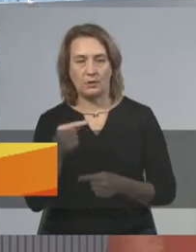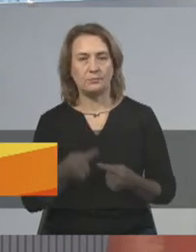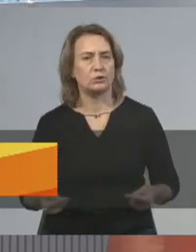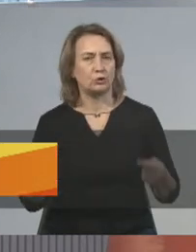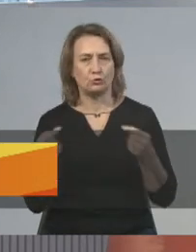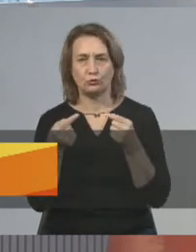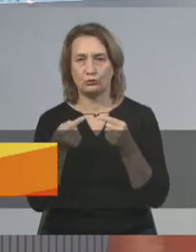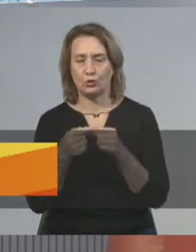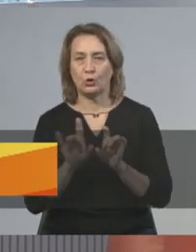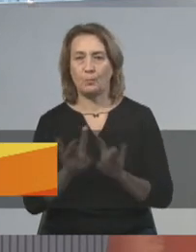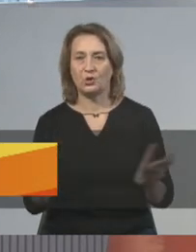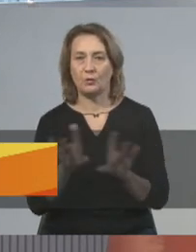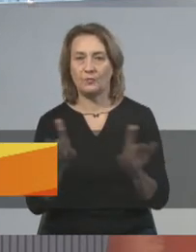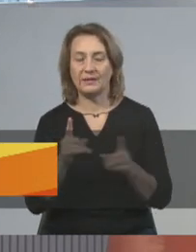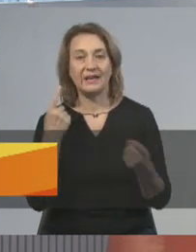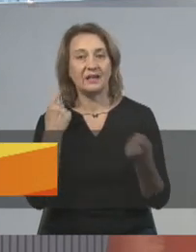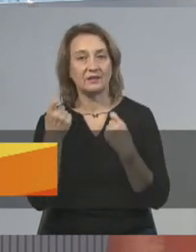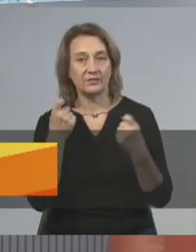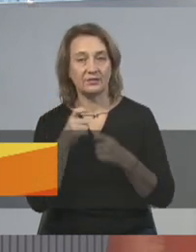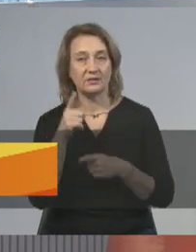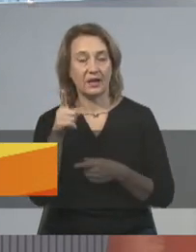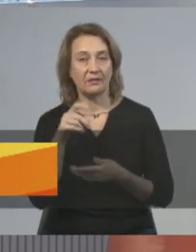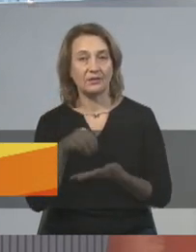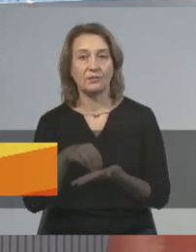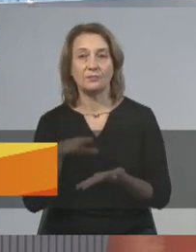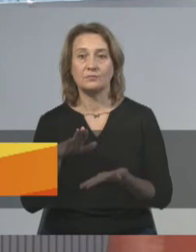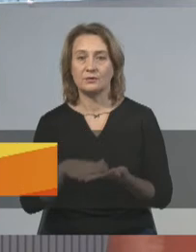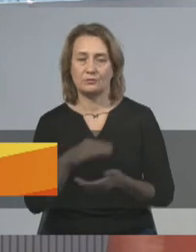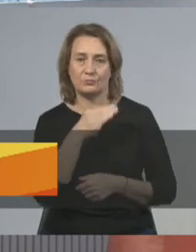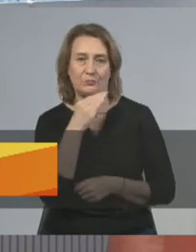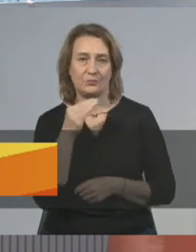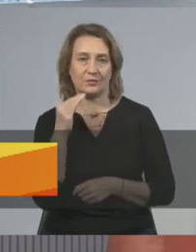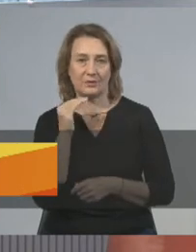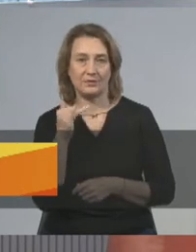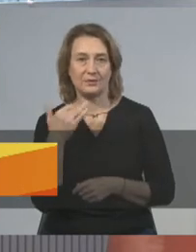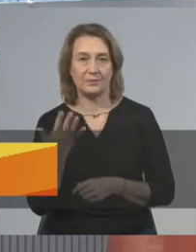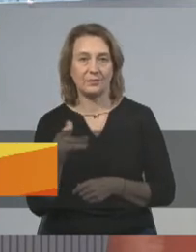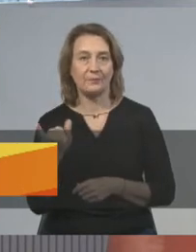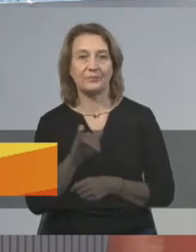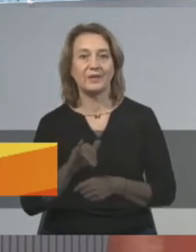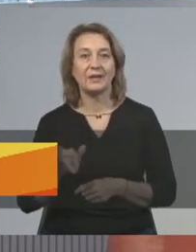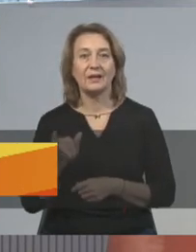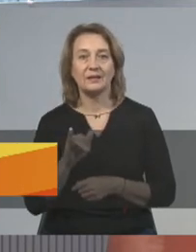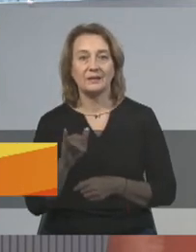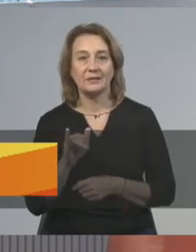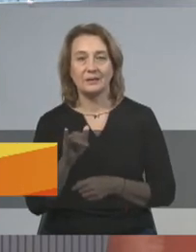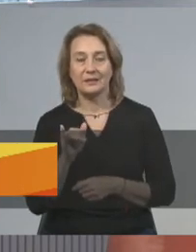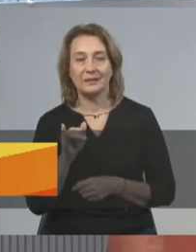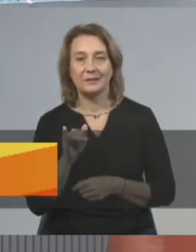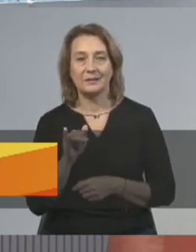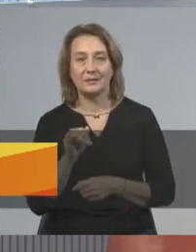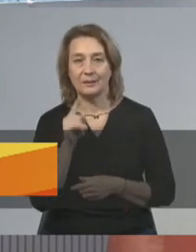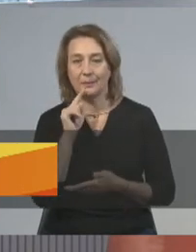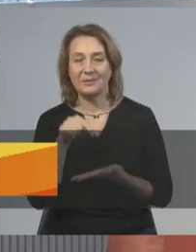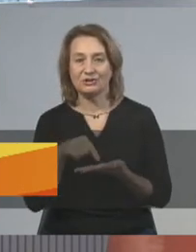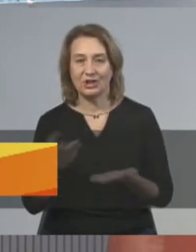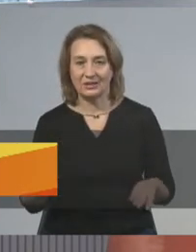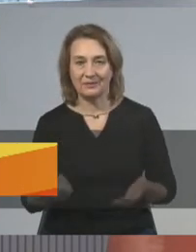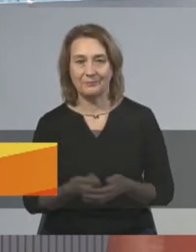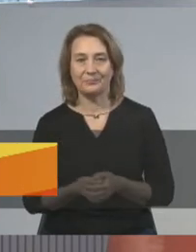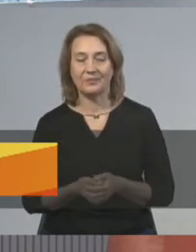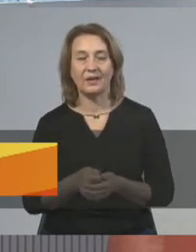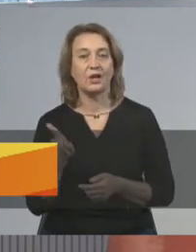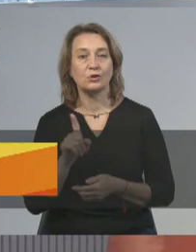she has commented the information partly moreover she already identified those guilty or those who have something to do with